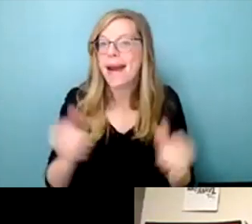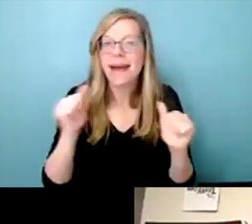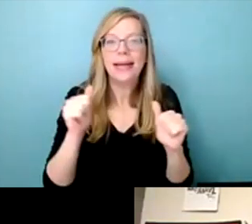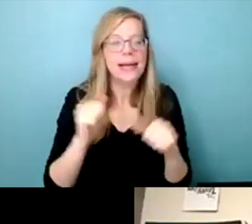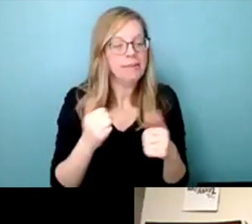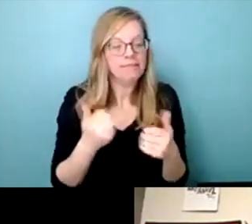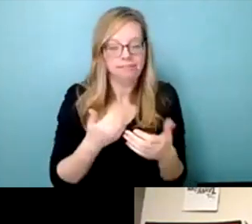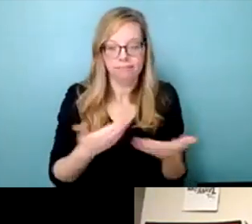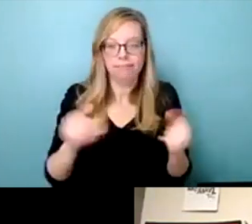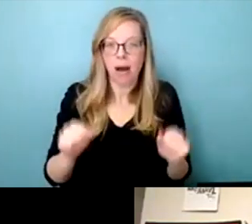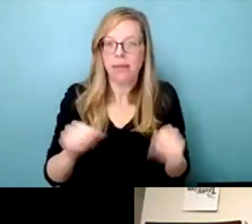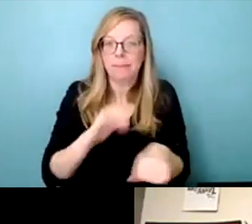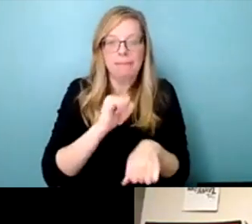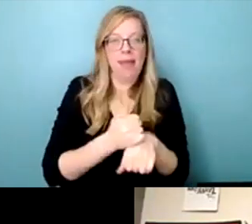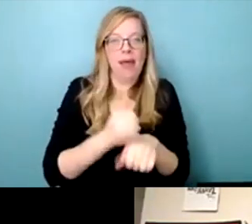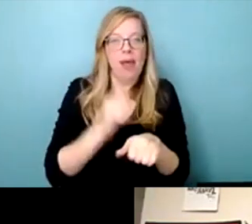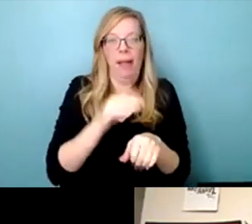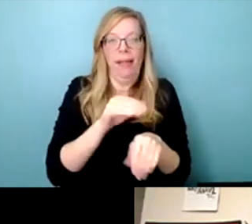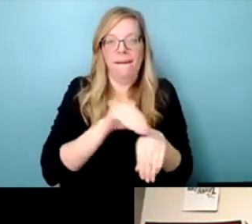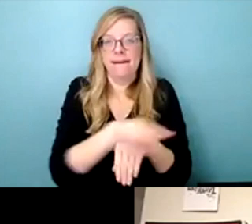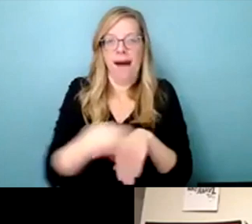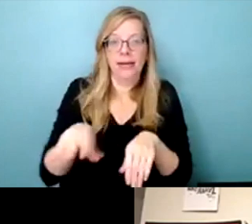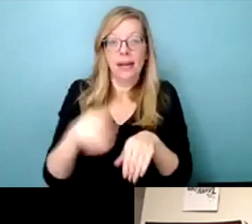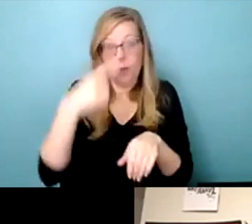them. Michael, can you give everybody a wave?